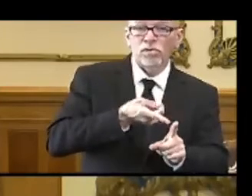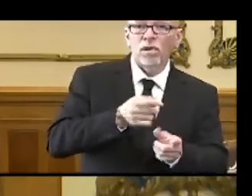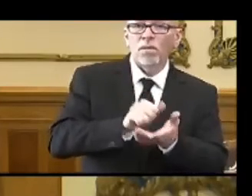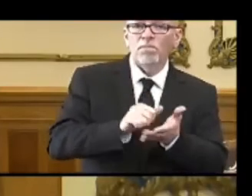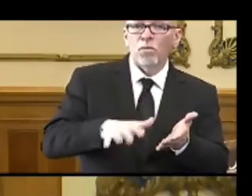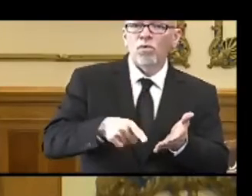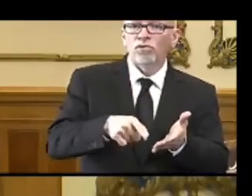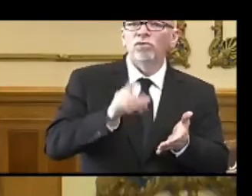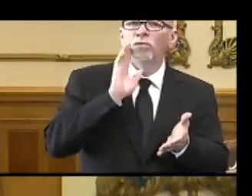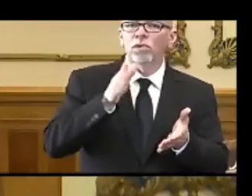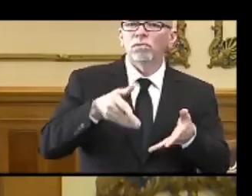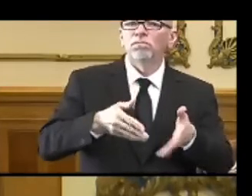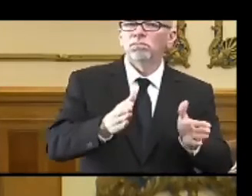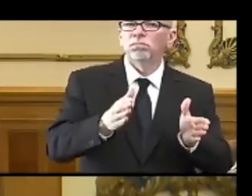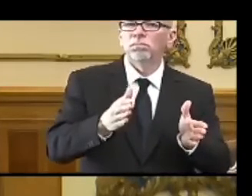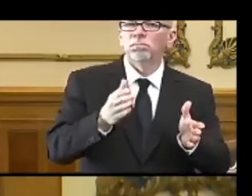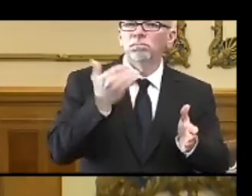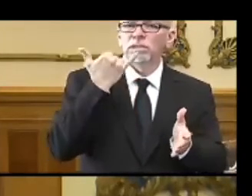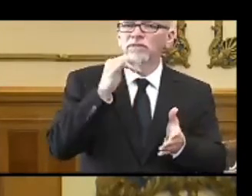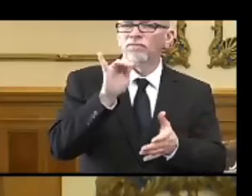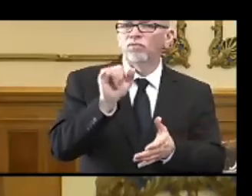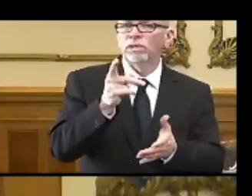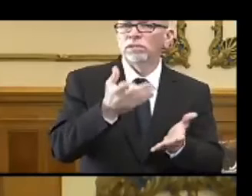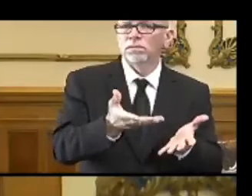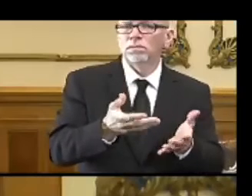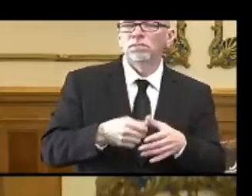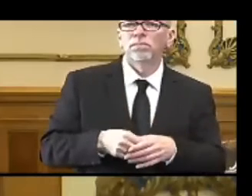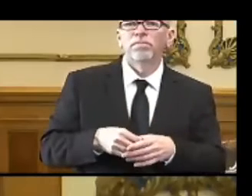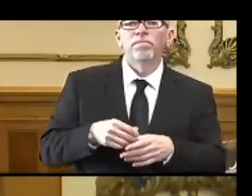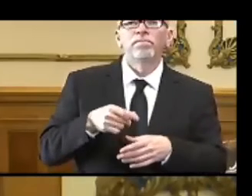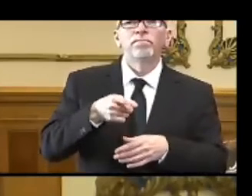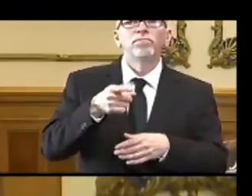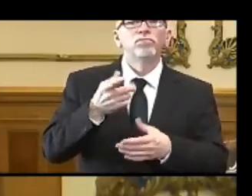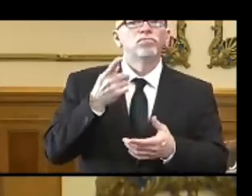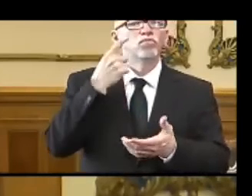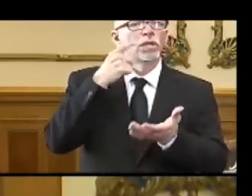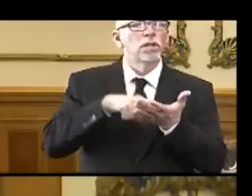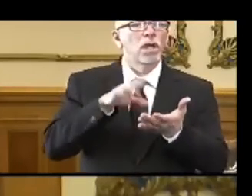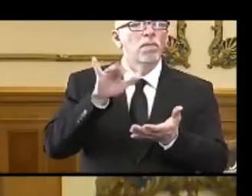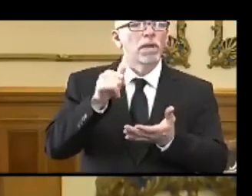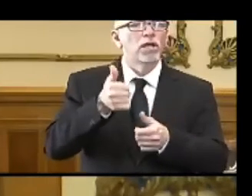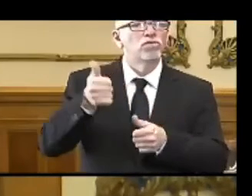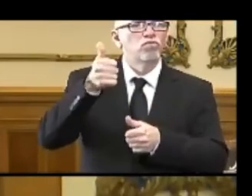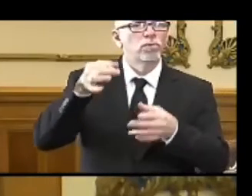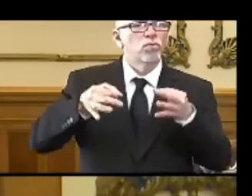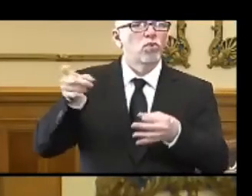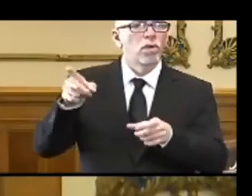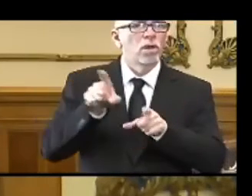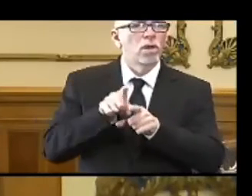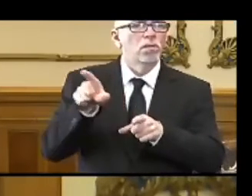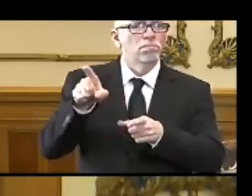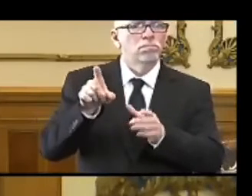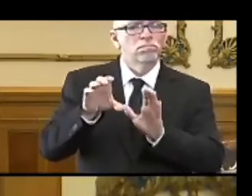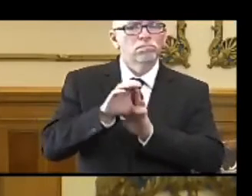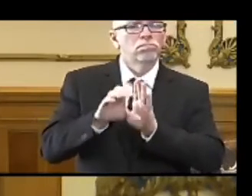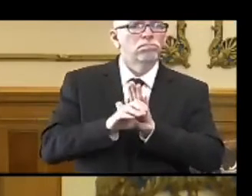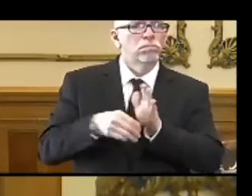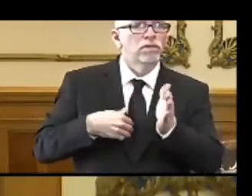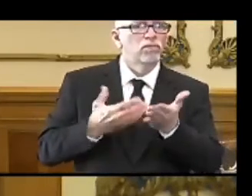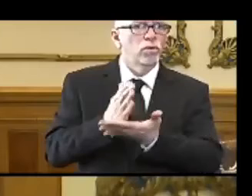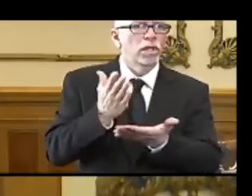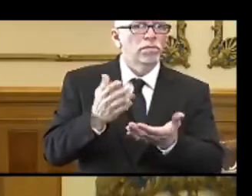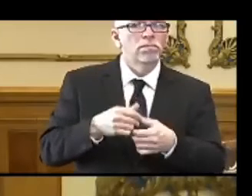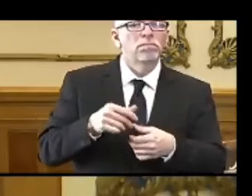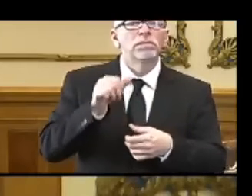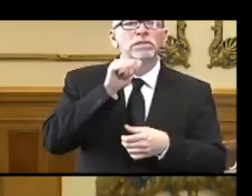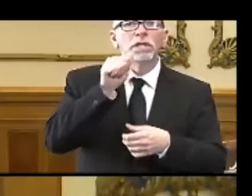abortions will be allowed to continue. It has been recognized by the Supreme Court as a constitutional right. It